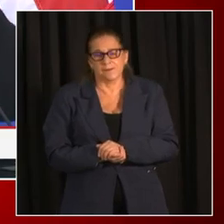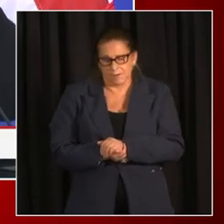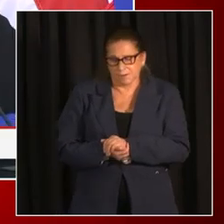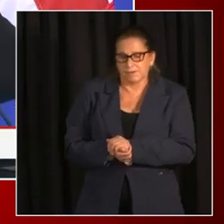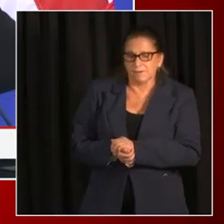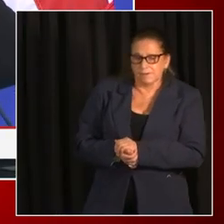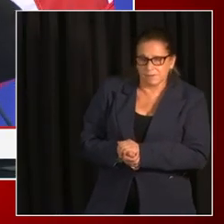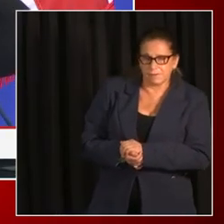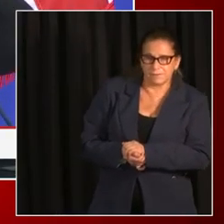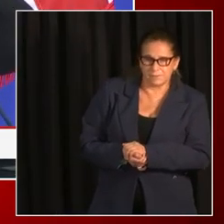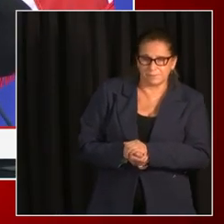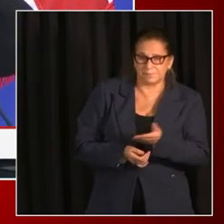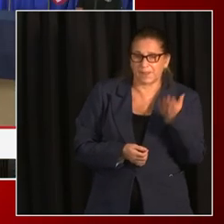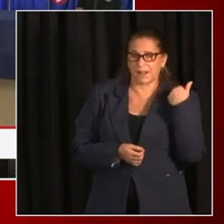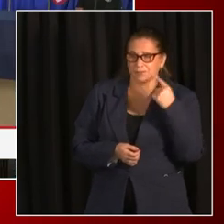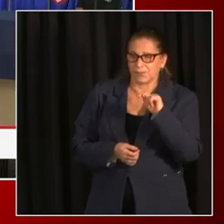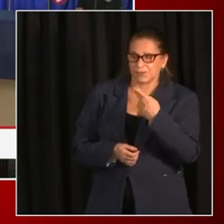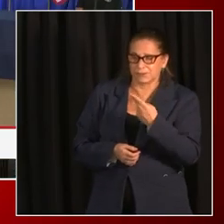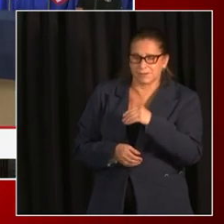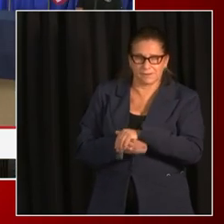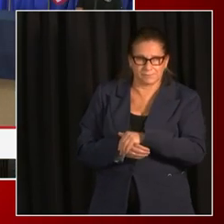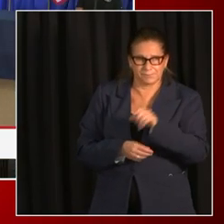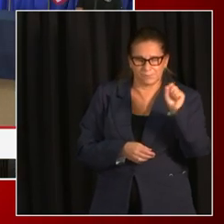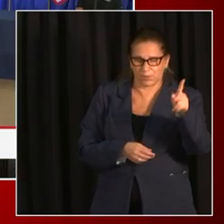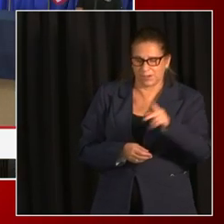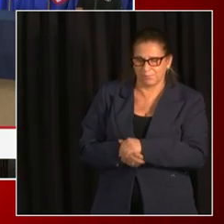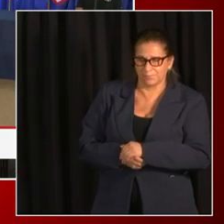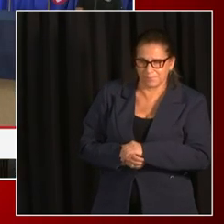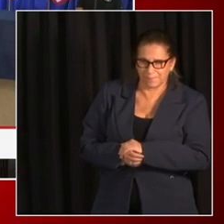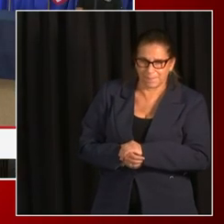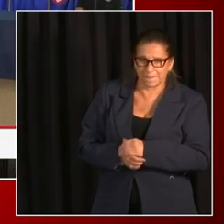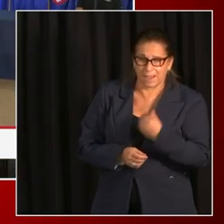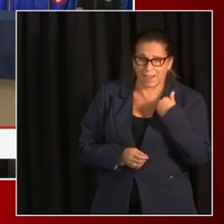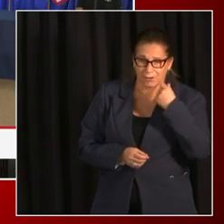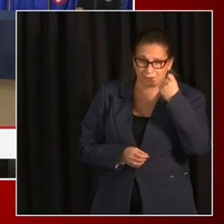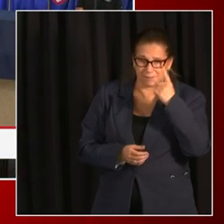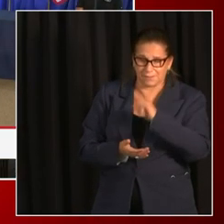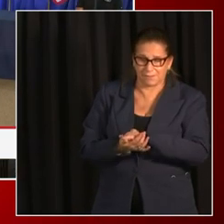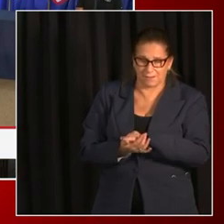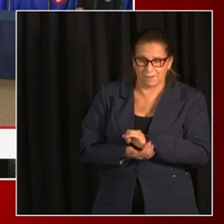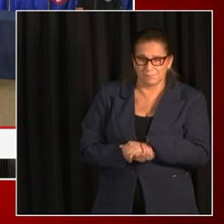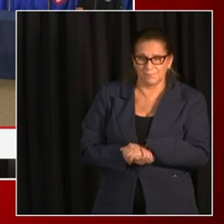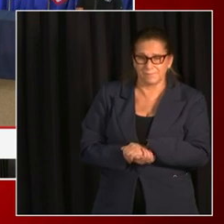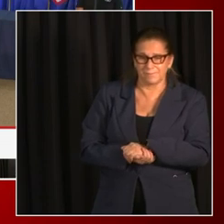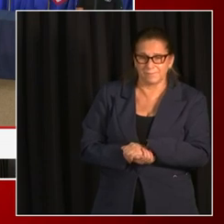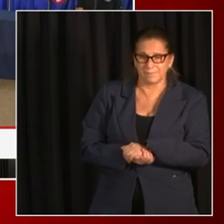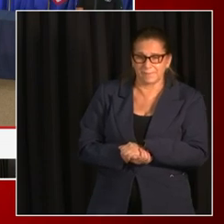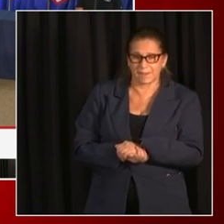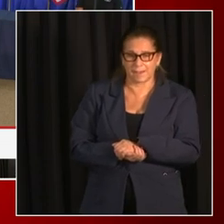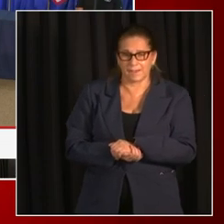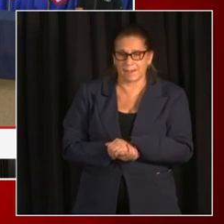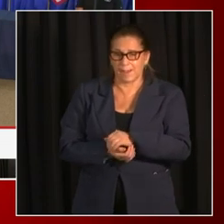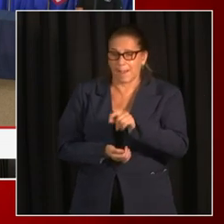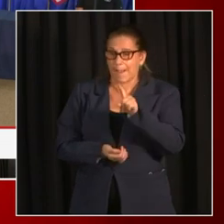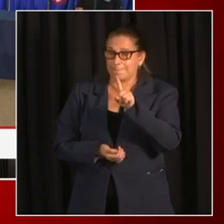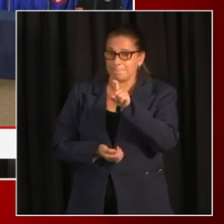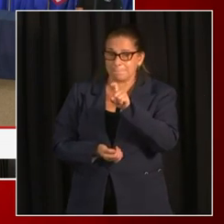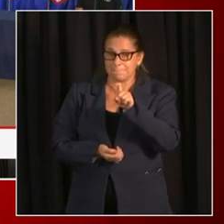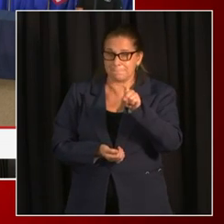I assume you're talking about Thursday night? Yes. From what I understand, there was the deployment of pepper spray by